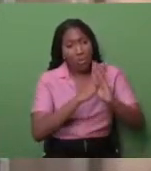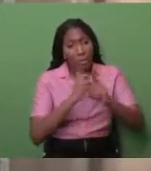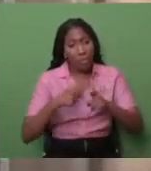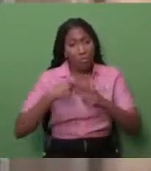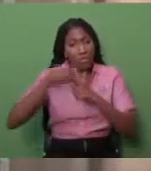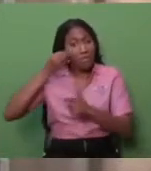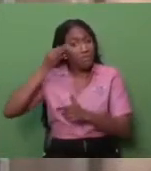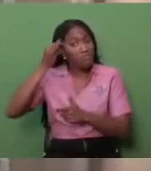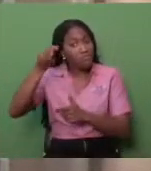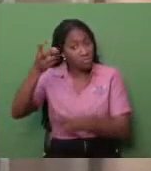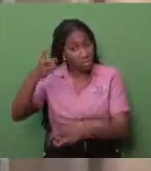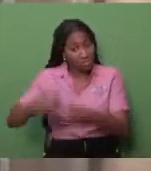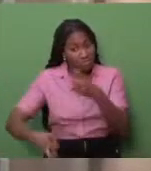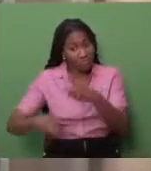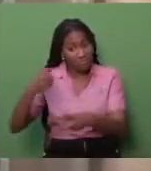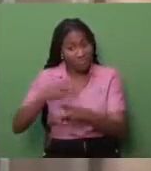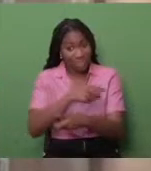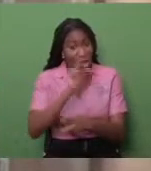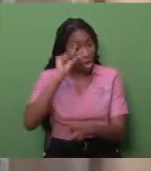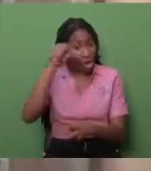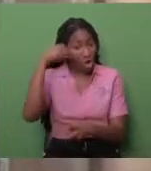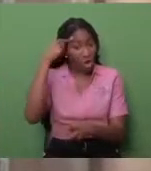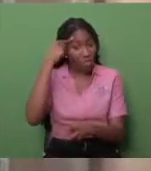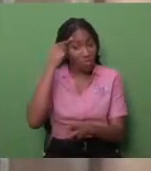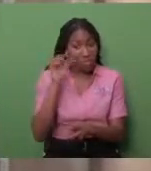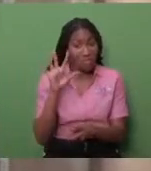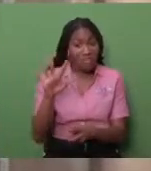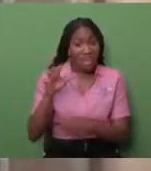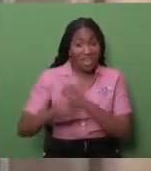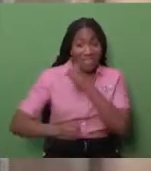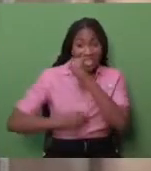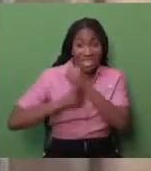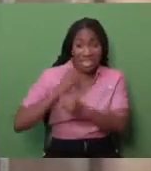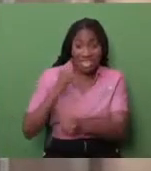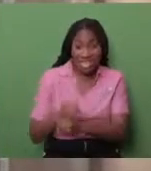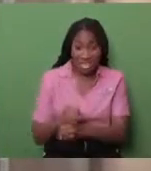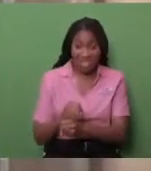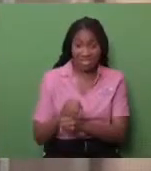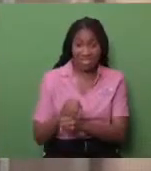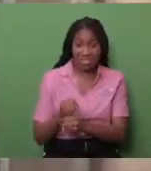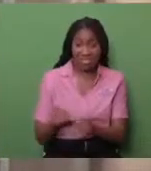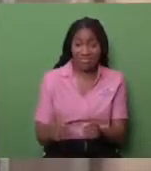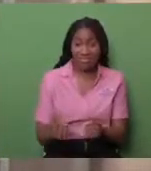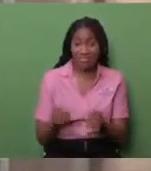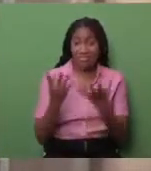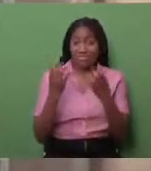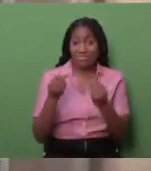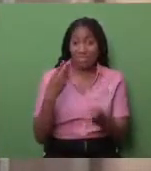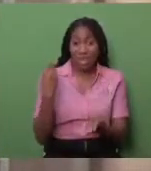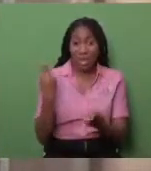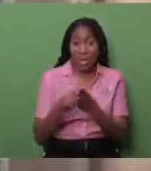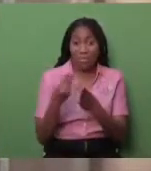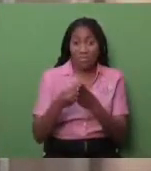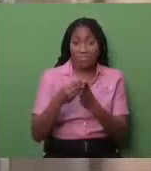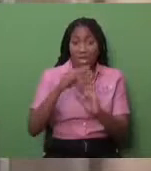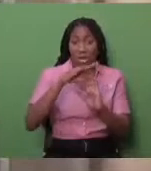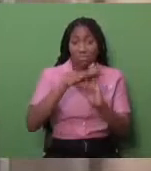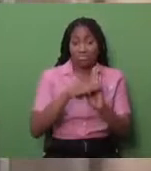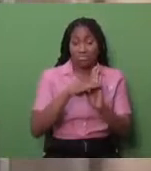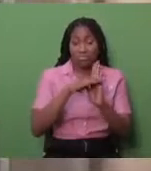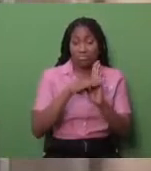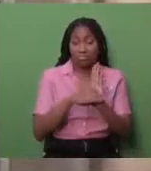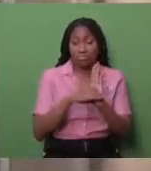irresponsible government has run five consecutive years of massive budget deficits. since September 2015,